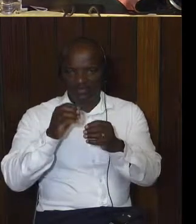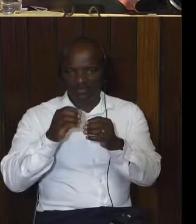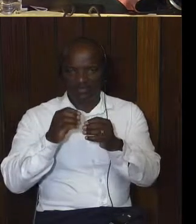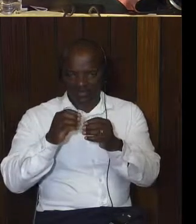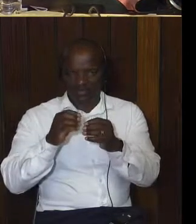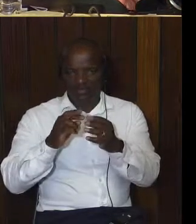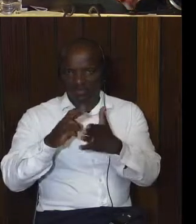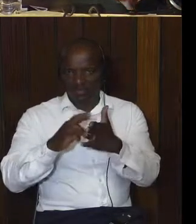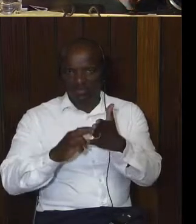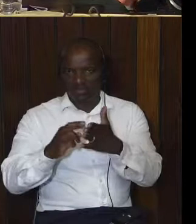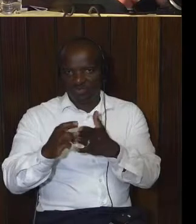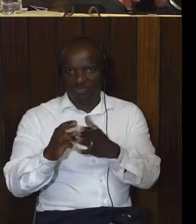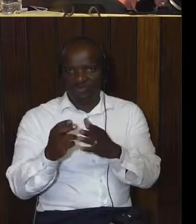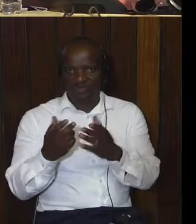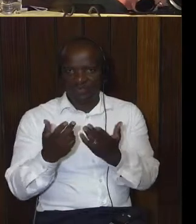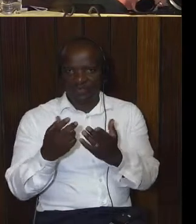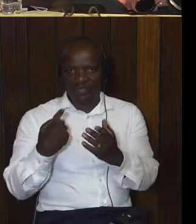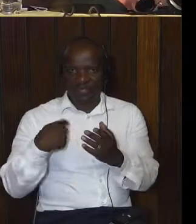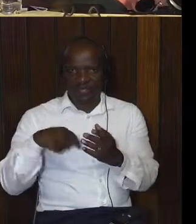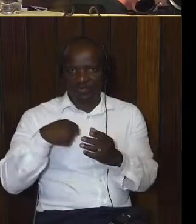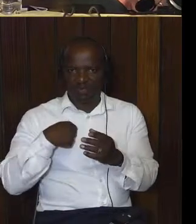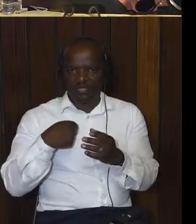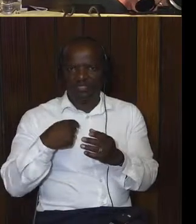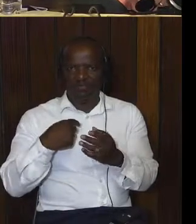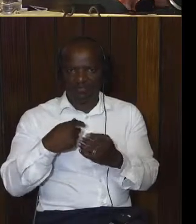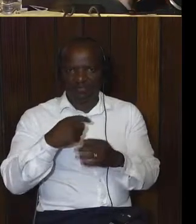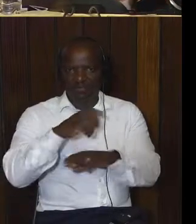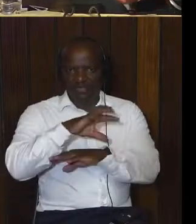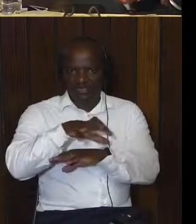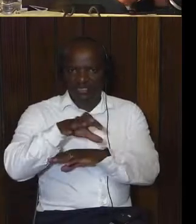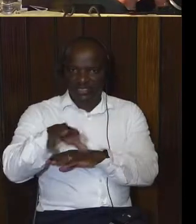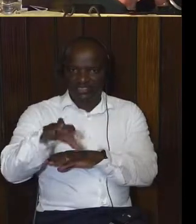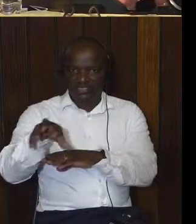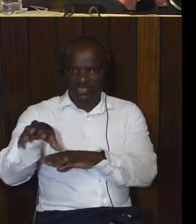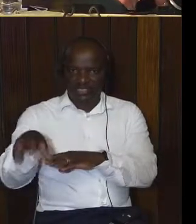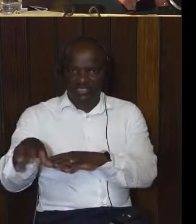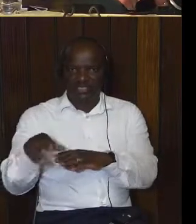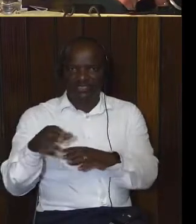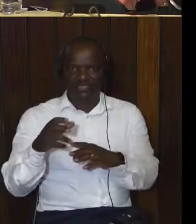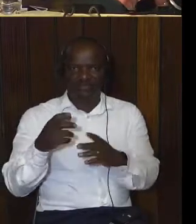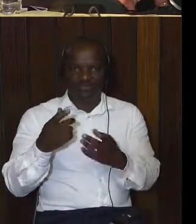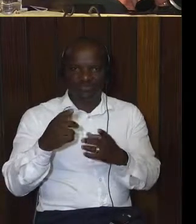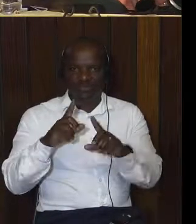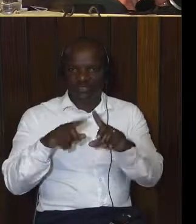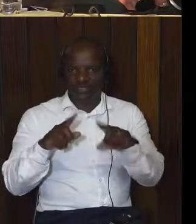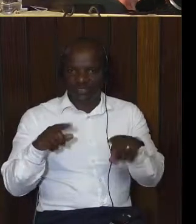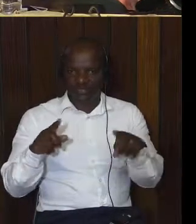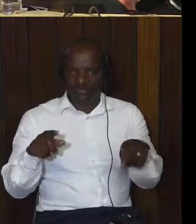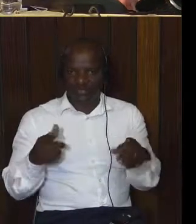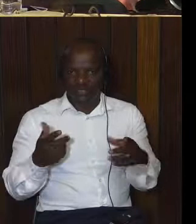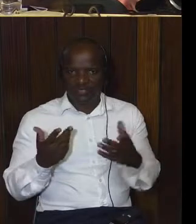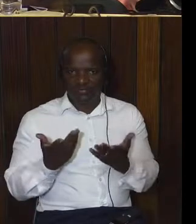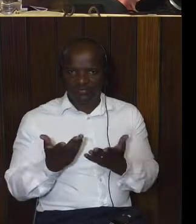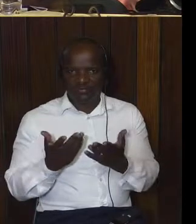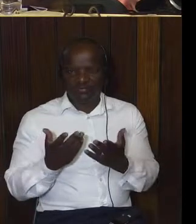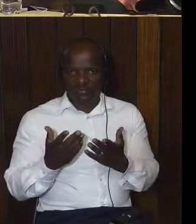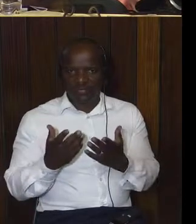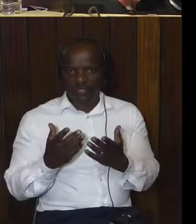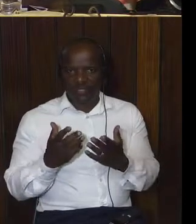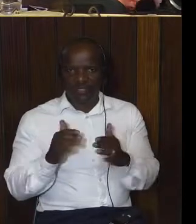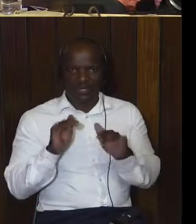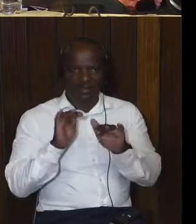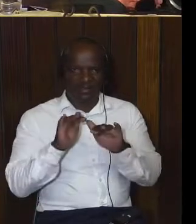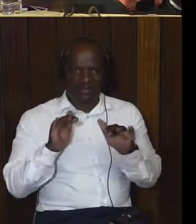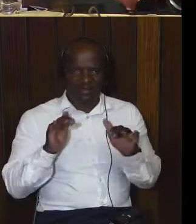running a program for improving our stations. Member Ledwaba, you'll know at the moment there's not much, people just walk in and